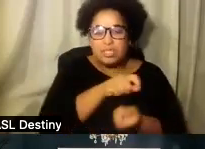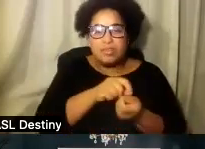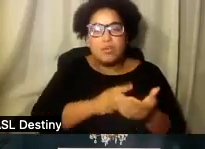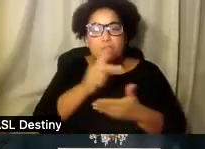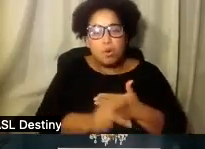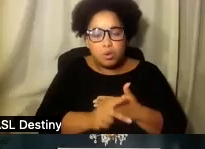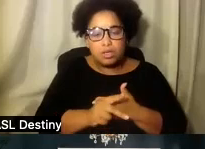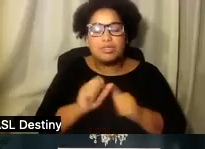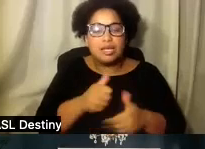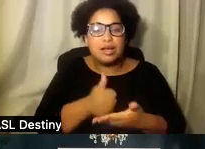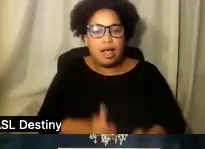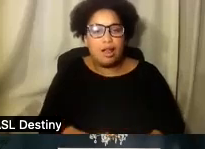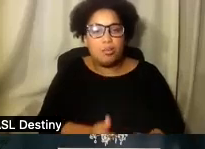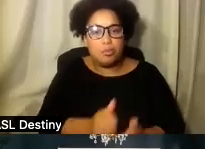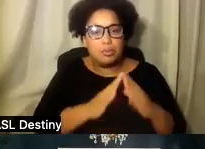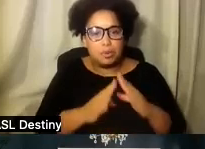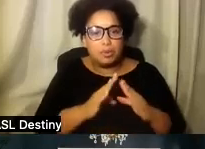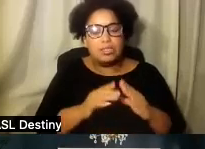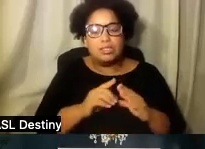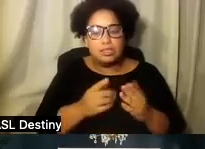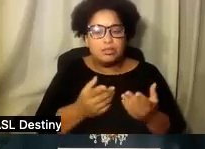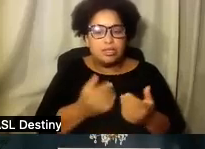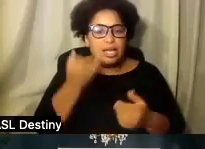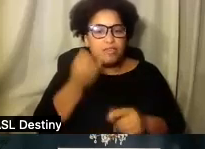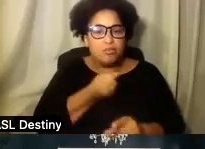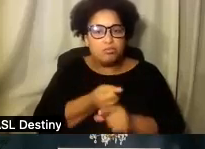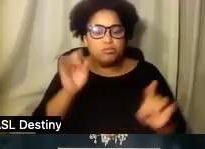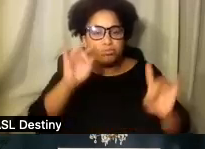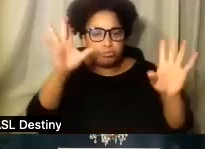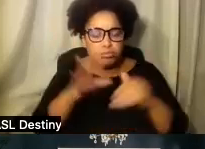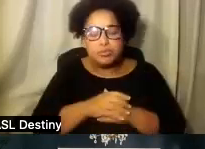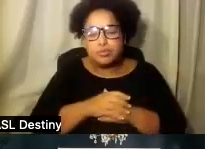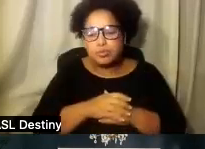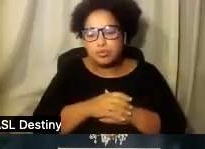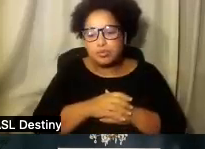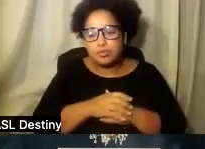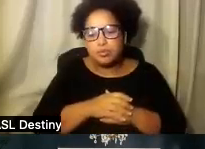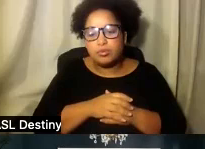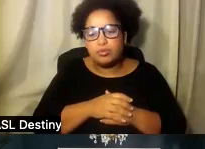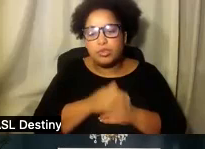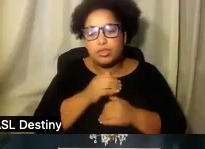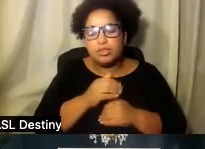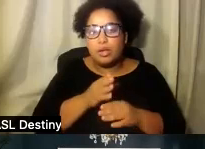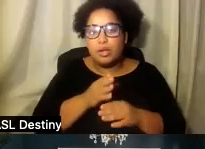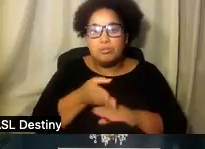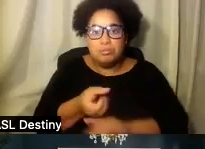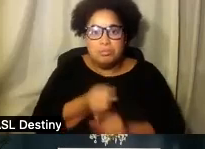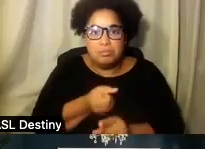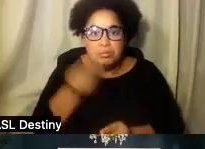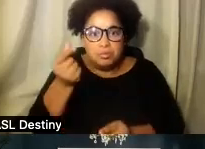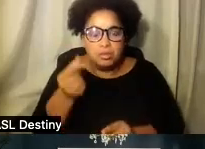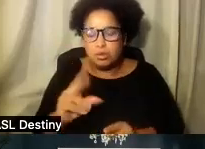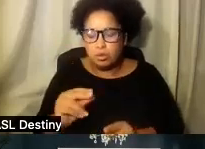help a community in times of that big disaster. And we're not talking about the timing right after something happens.